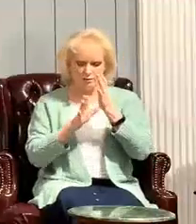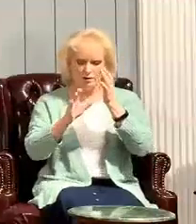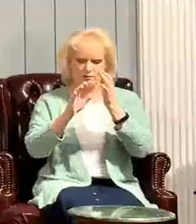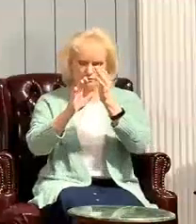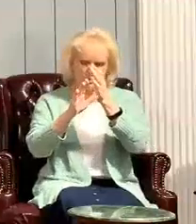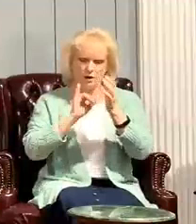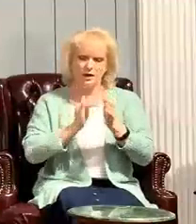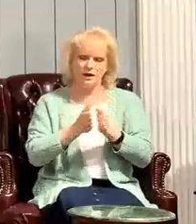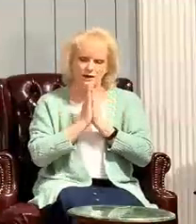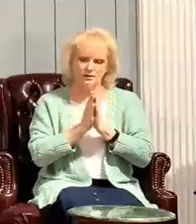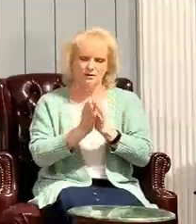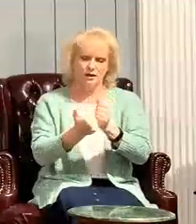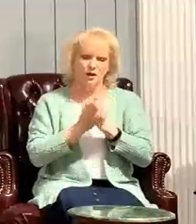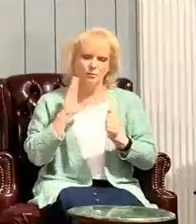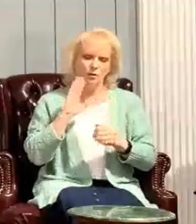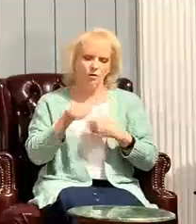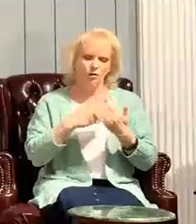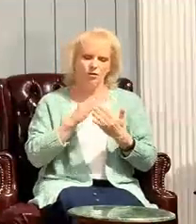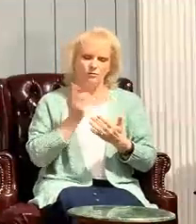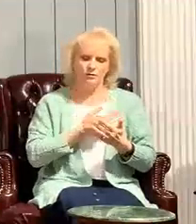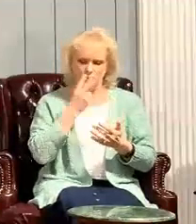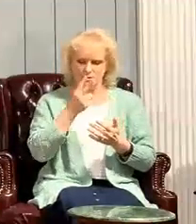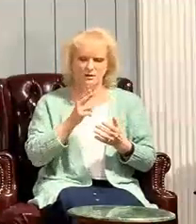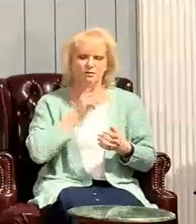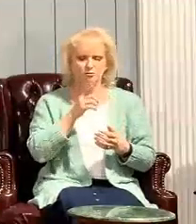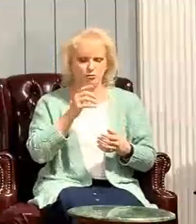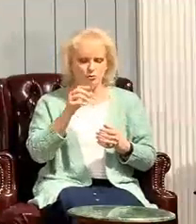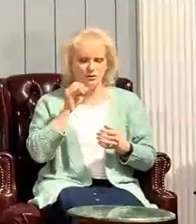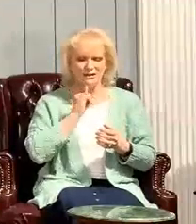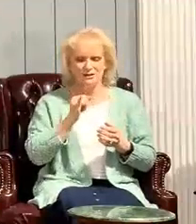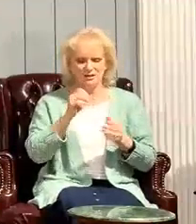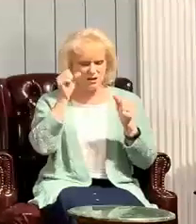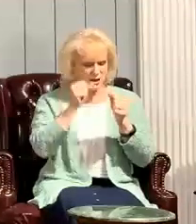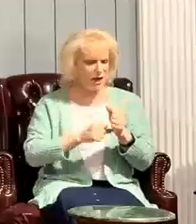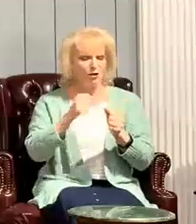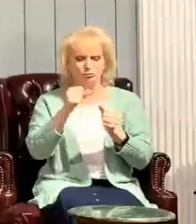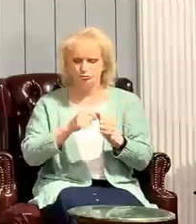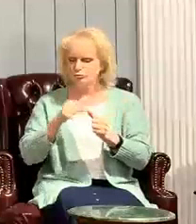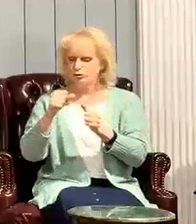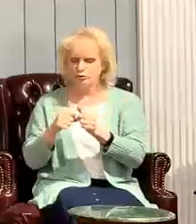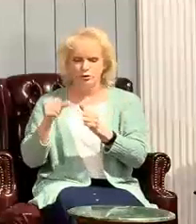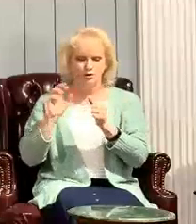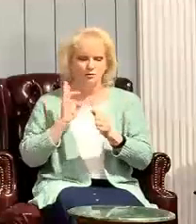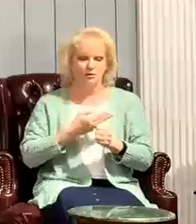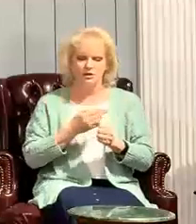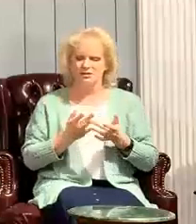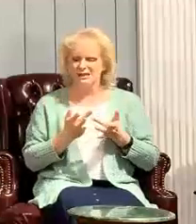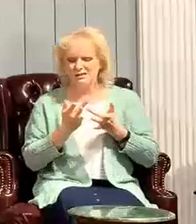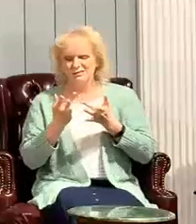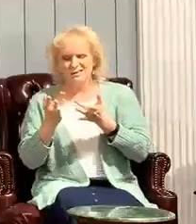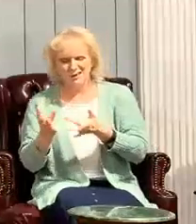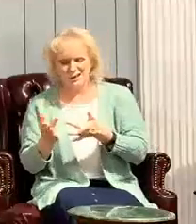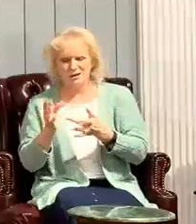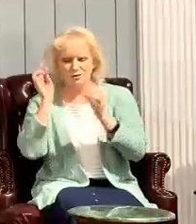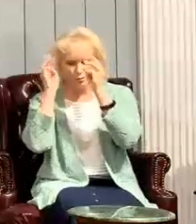help all of us to see that the truth is that everyone here, every one of us, tend to wickedness. Every one of